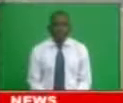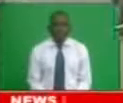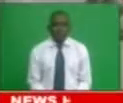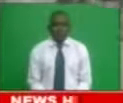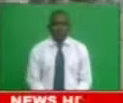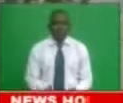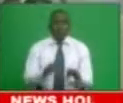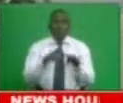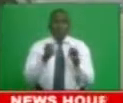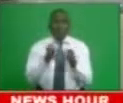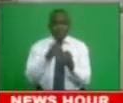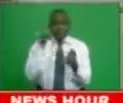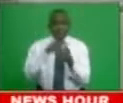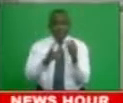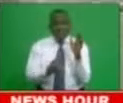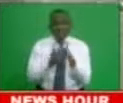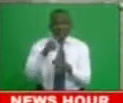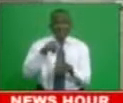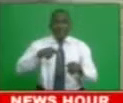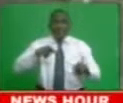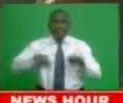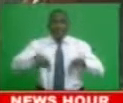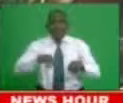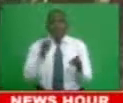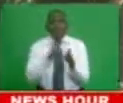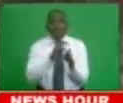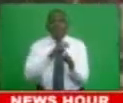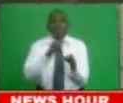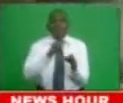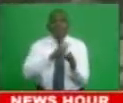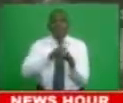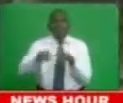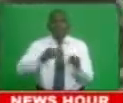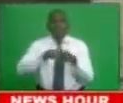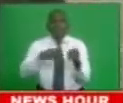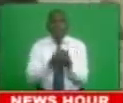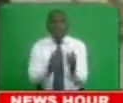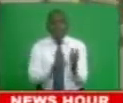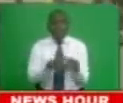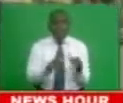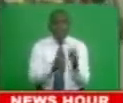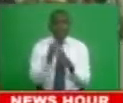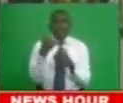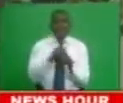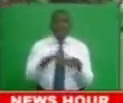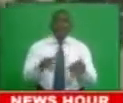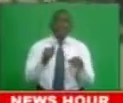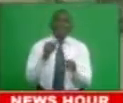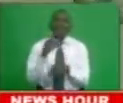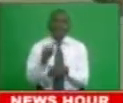A workshop aimed at developing Paralympic sports across the globe, especially developing countries, is underway in